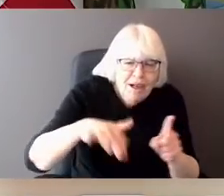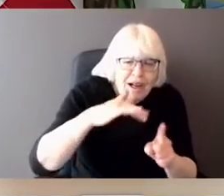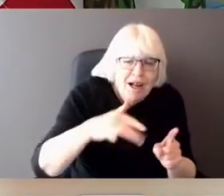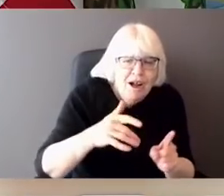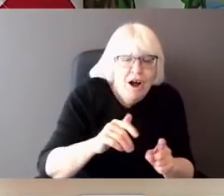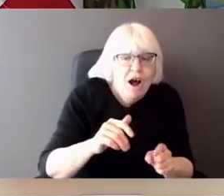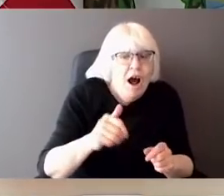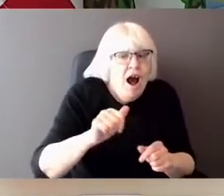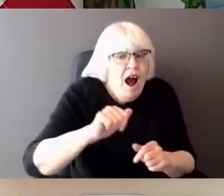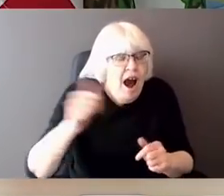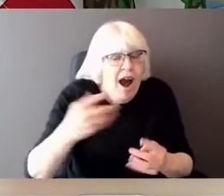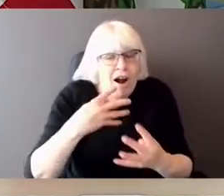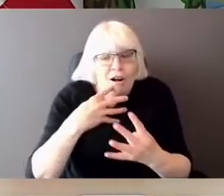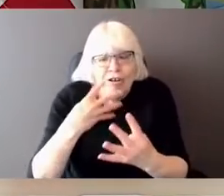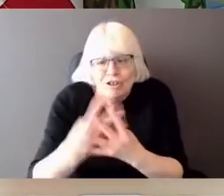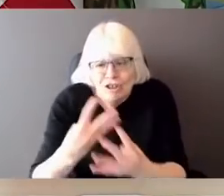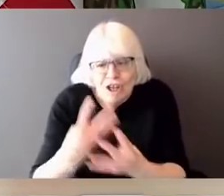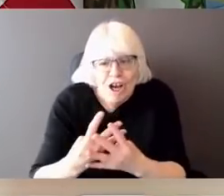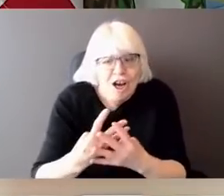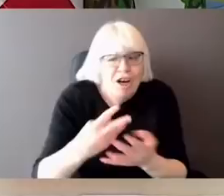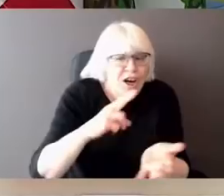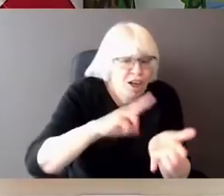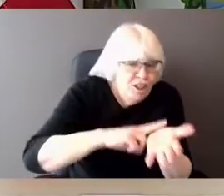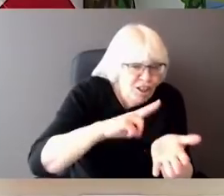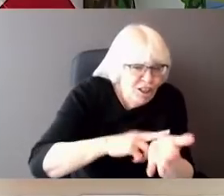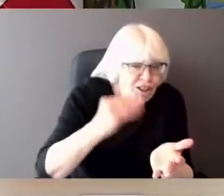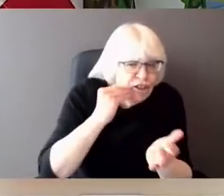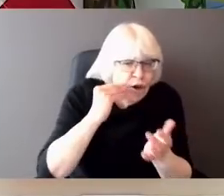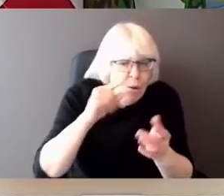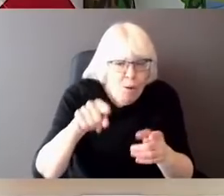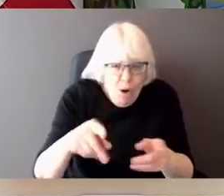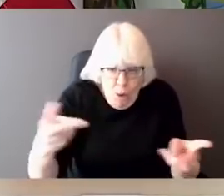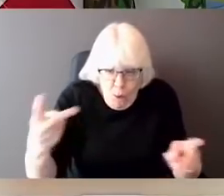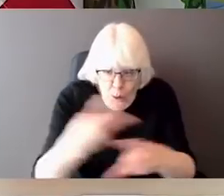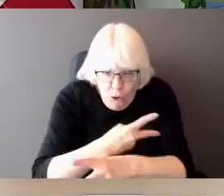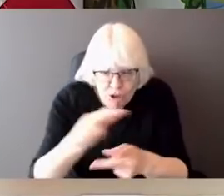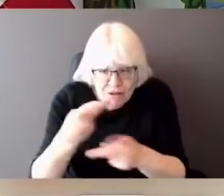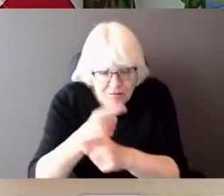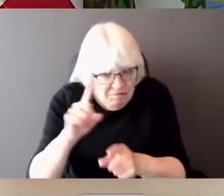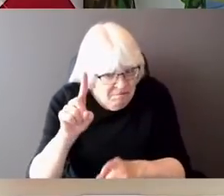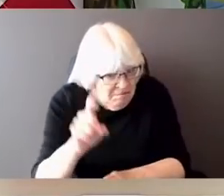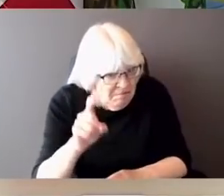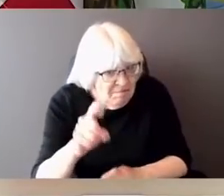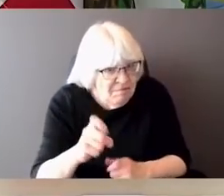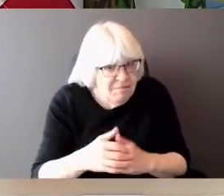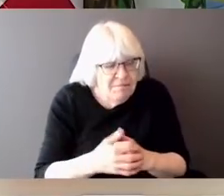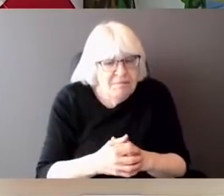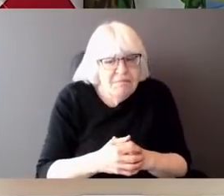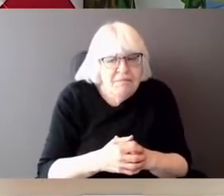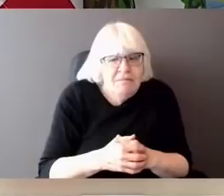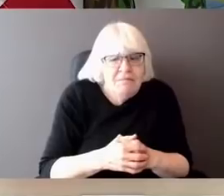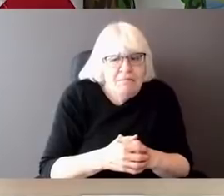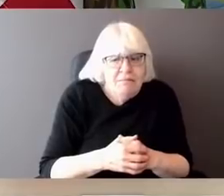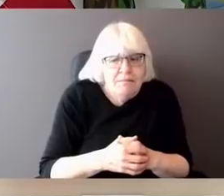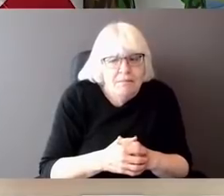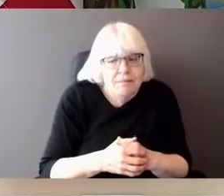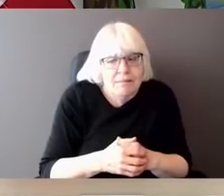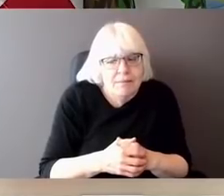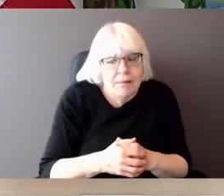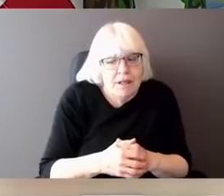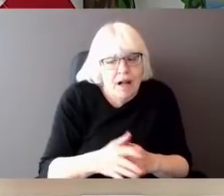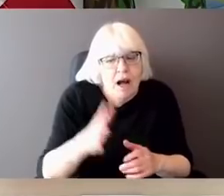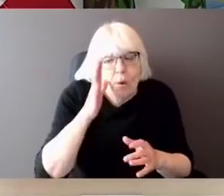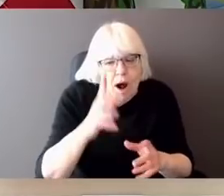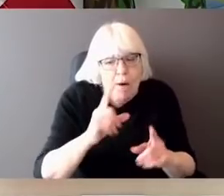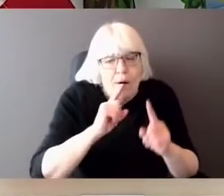months? Hi, Stu. Well, I'll start and I'll have Dr. Cameron answer as well. So actually, some of the measures we